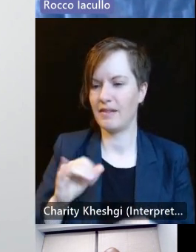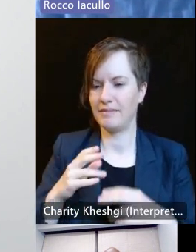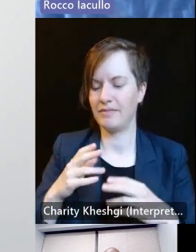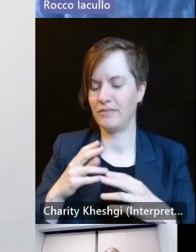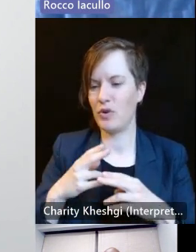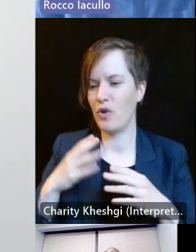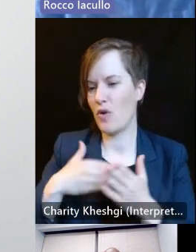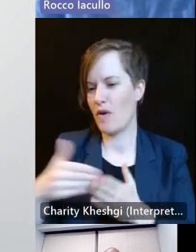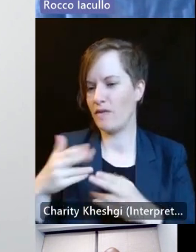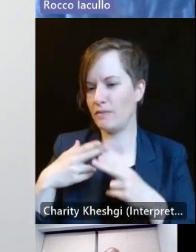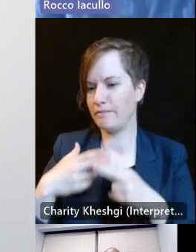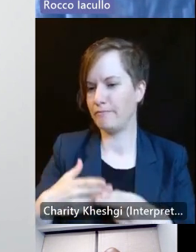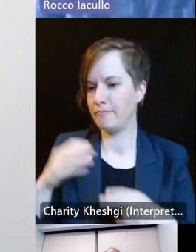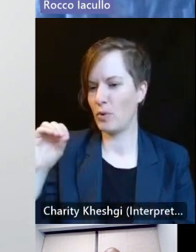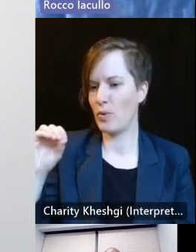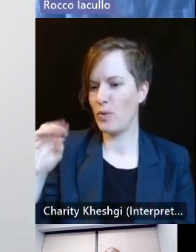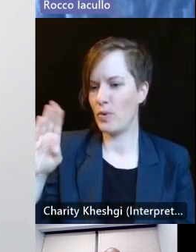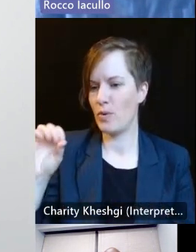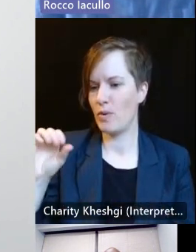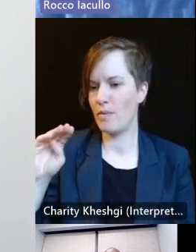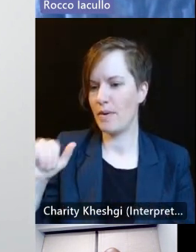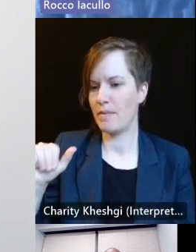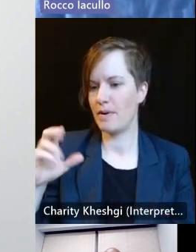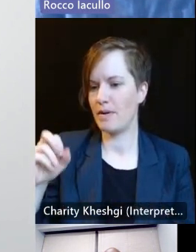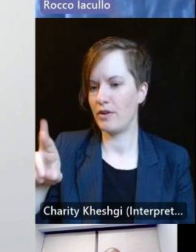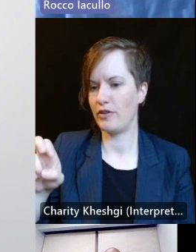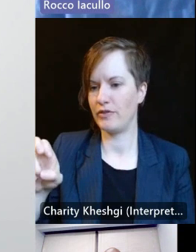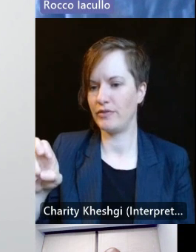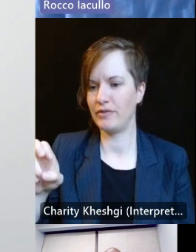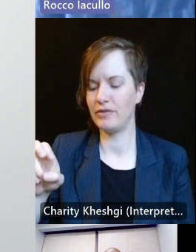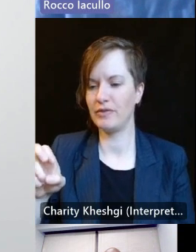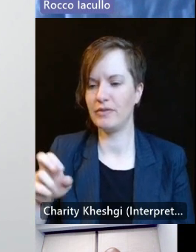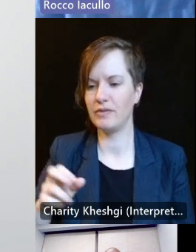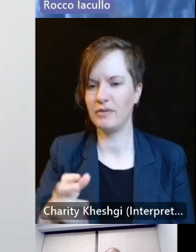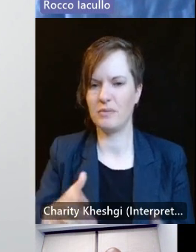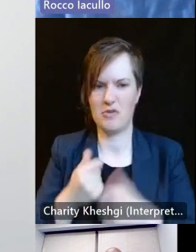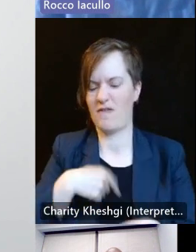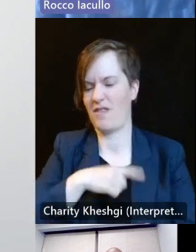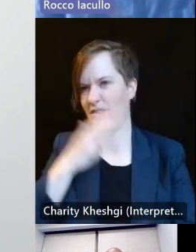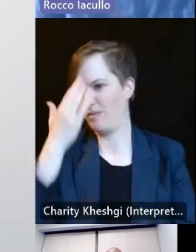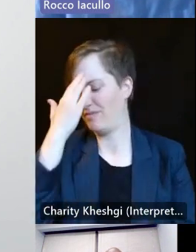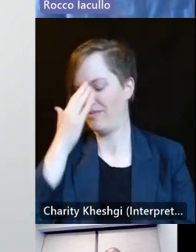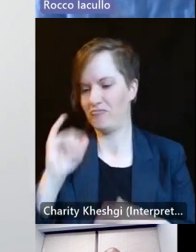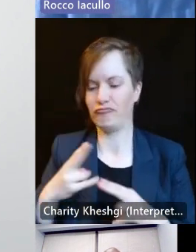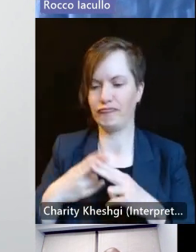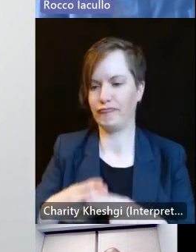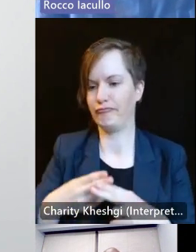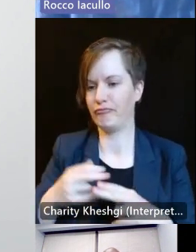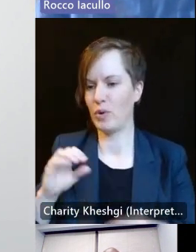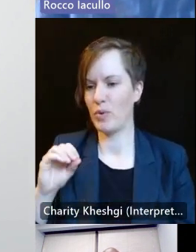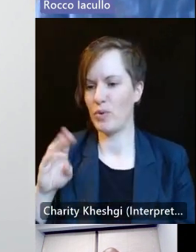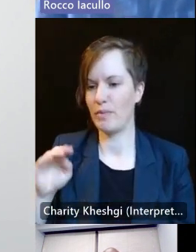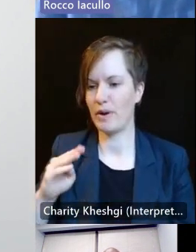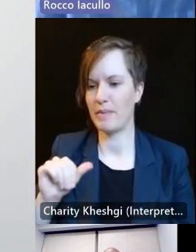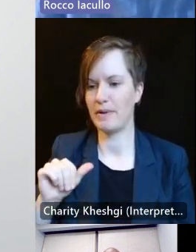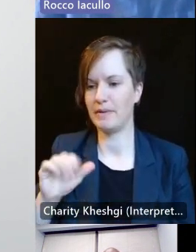us, I think now, actually has its own prohibitions on